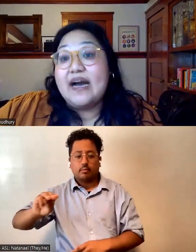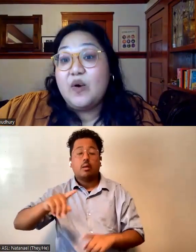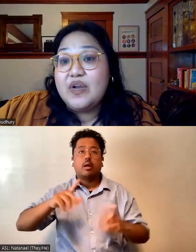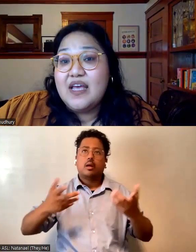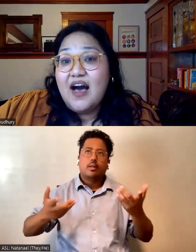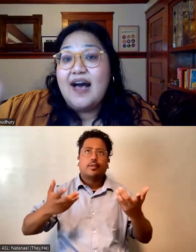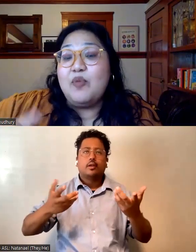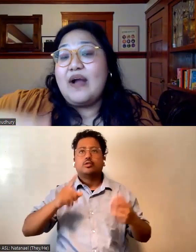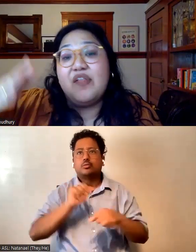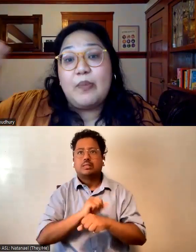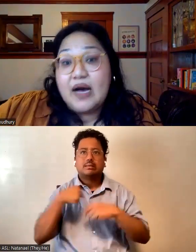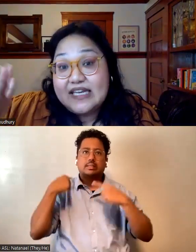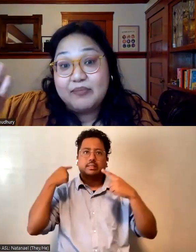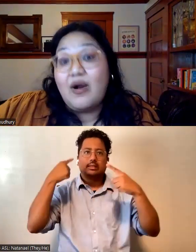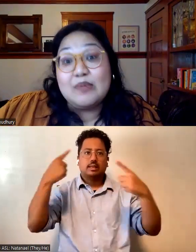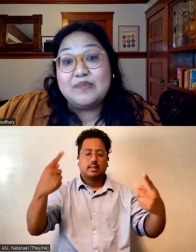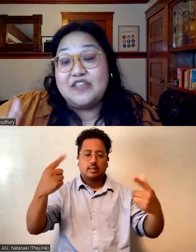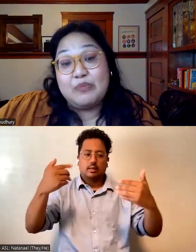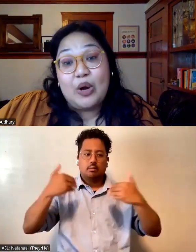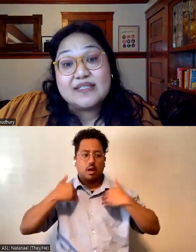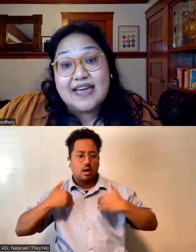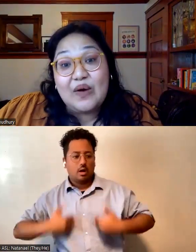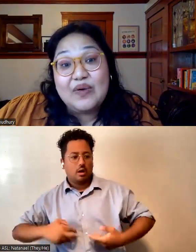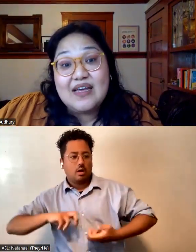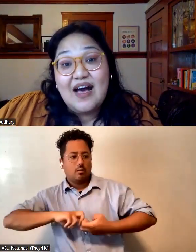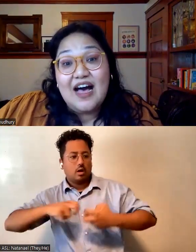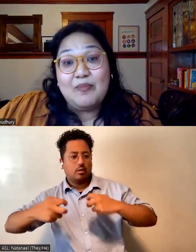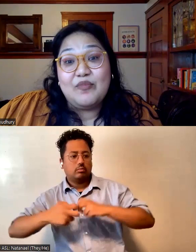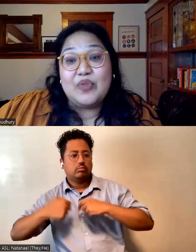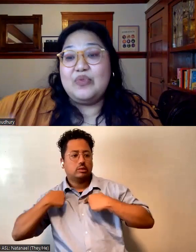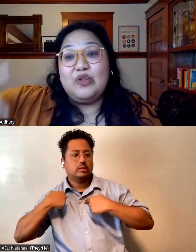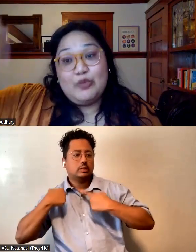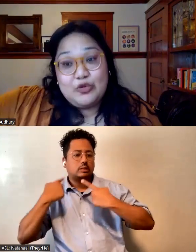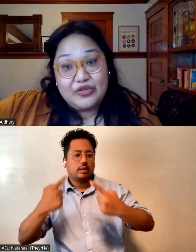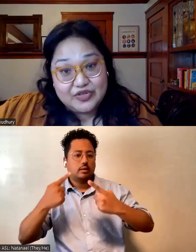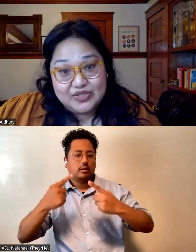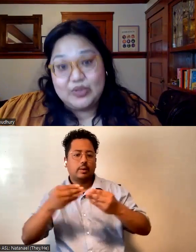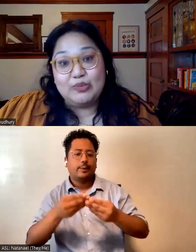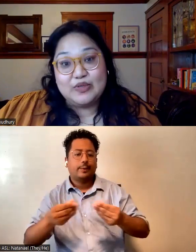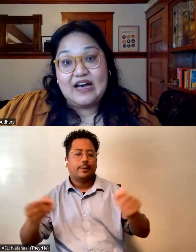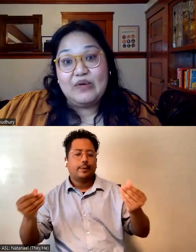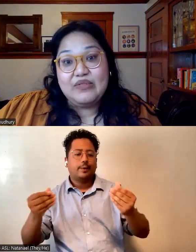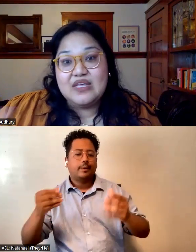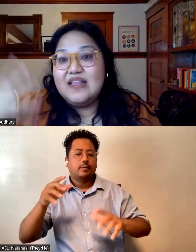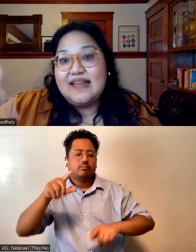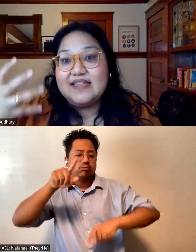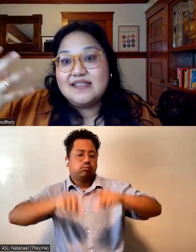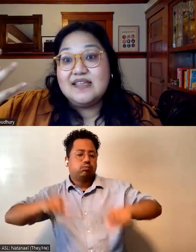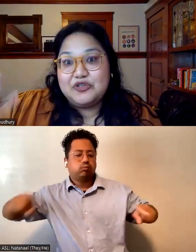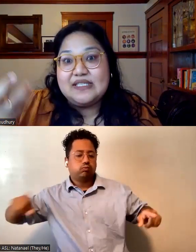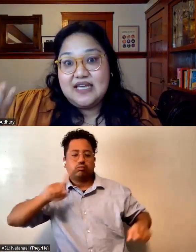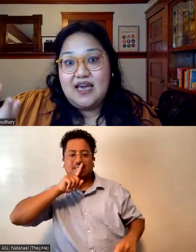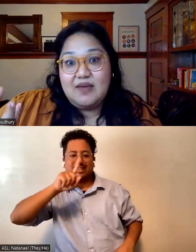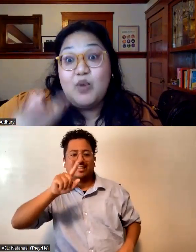mapped out, or how the body problems have been parsed out through the global North versus the global South. That's